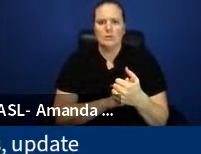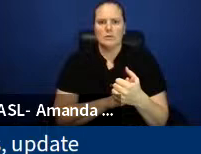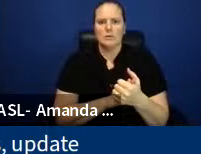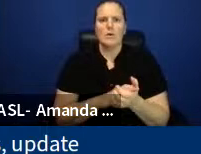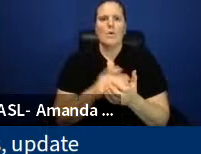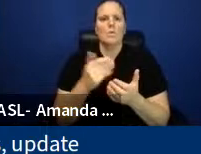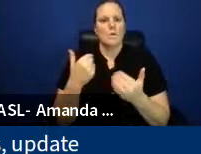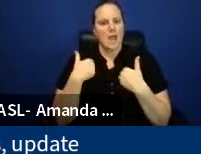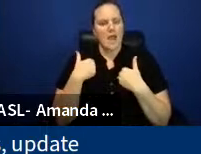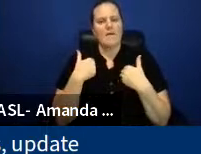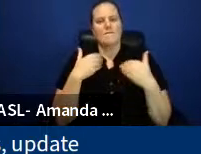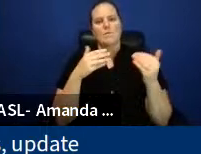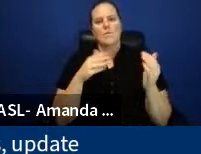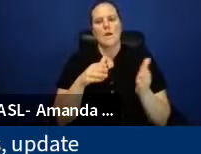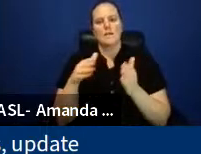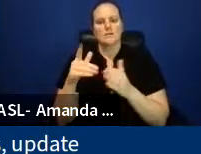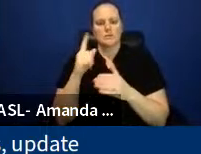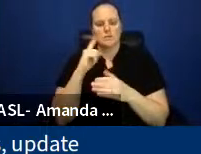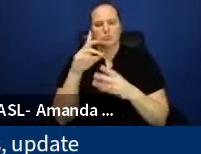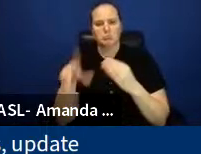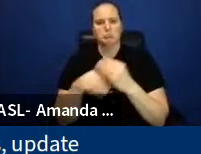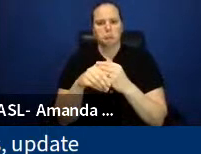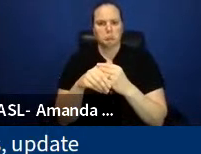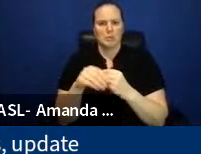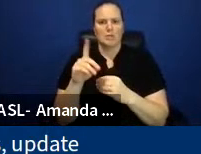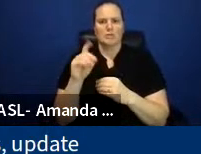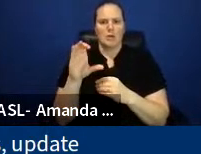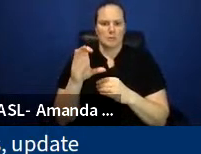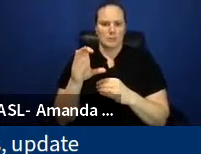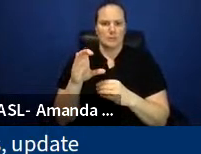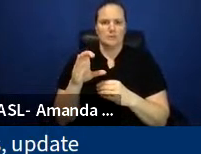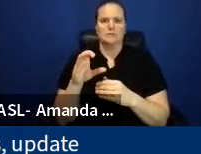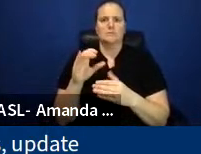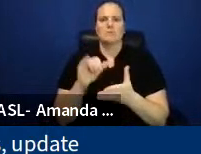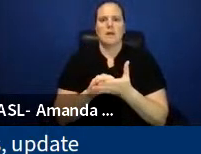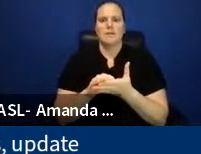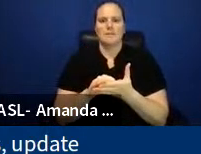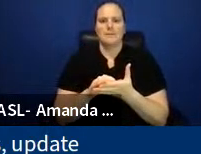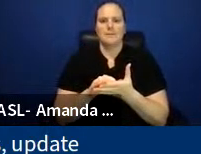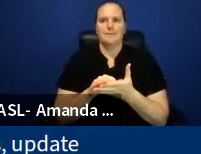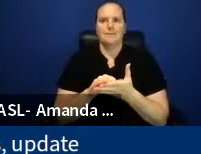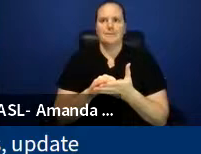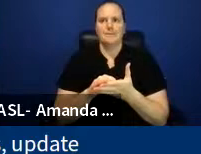ways for you to submit documents and have